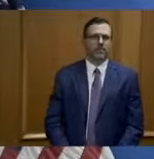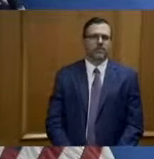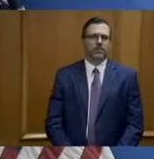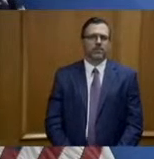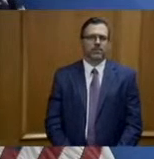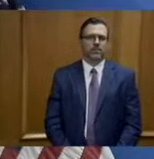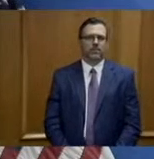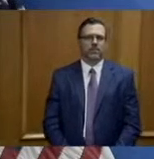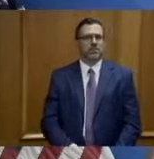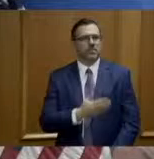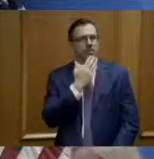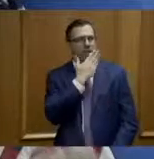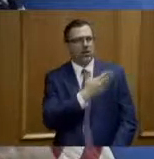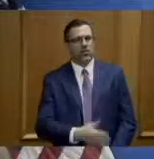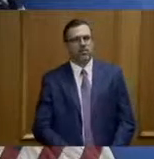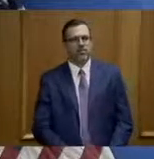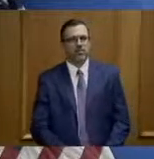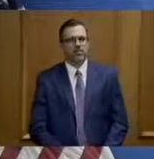All right, thank you.